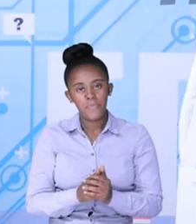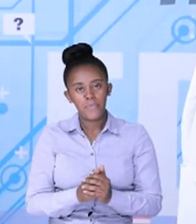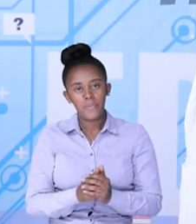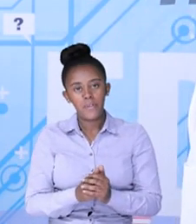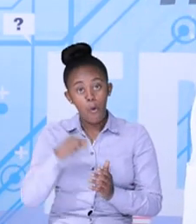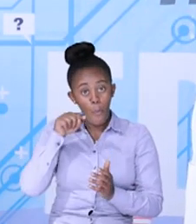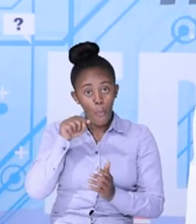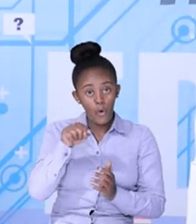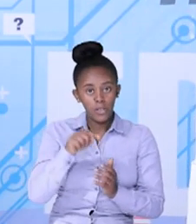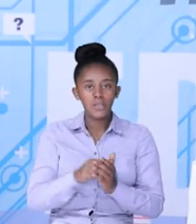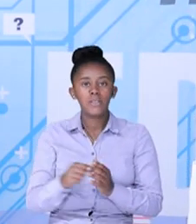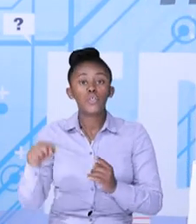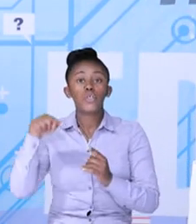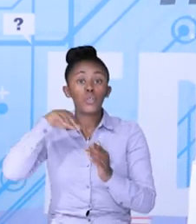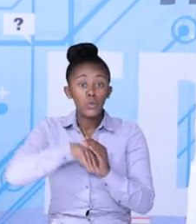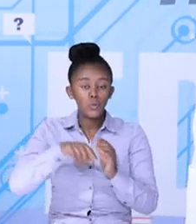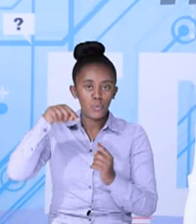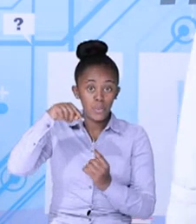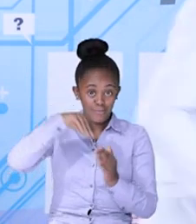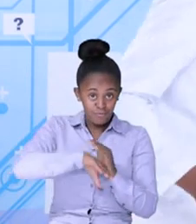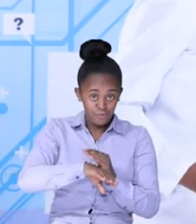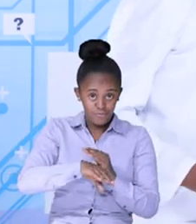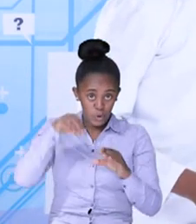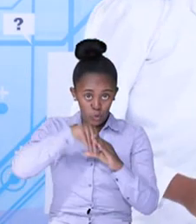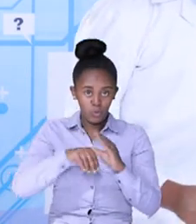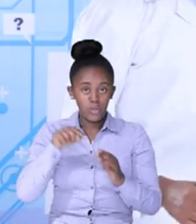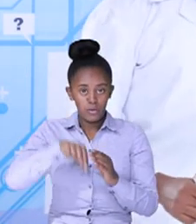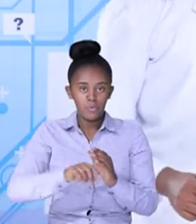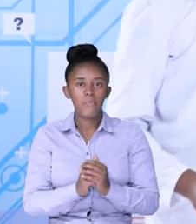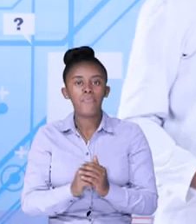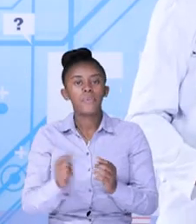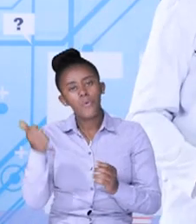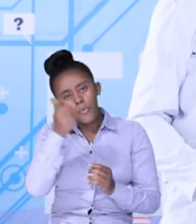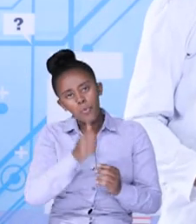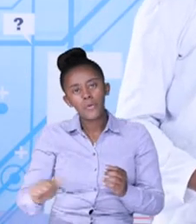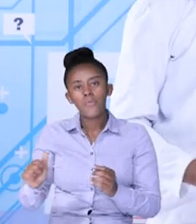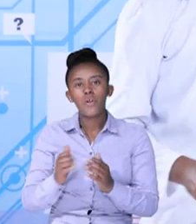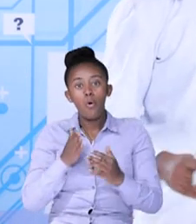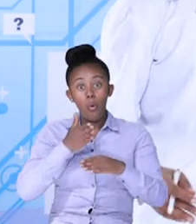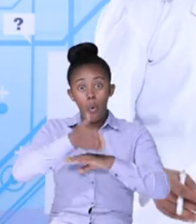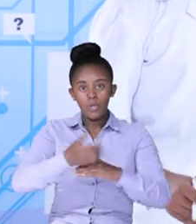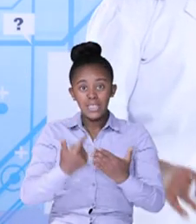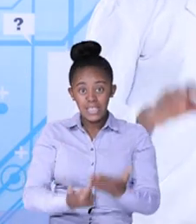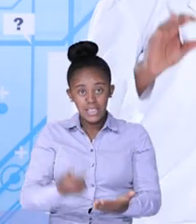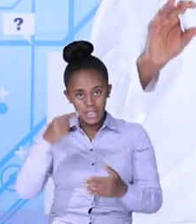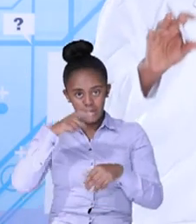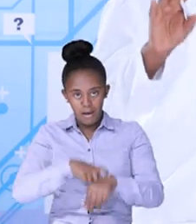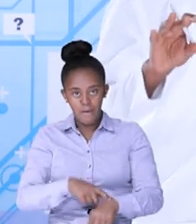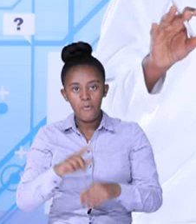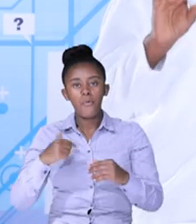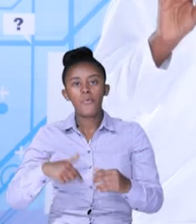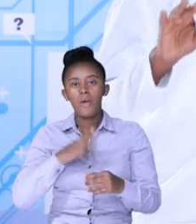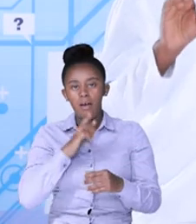point represent into the page, it's possible to use cross. So whenever we use cross from this time on, we